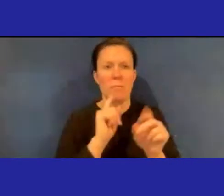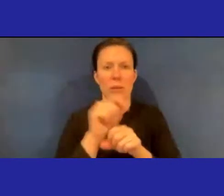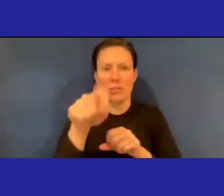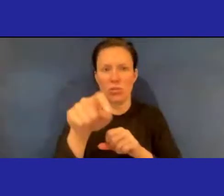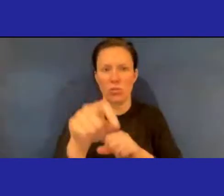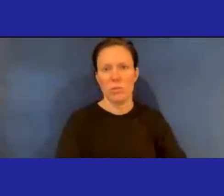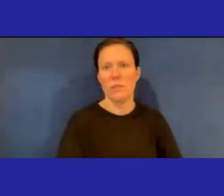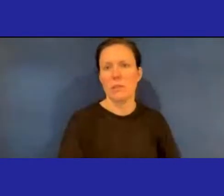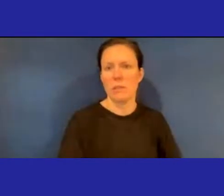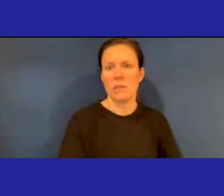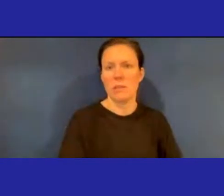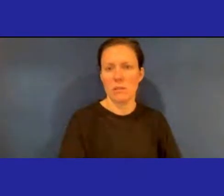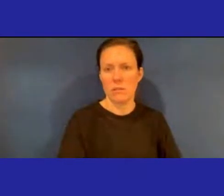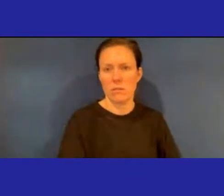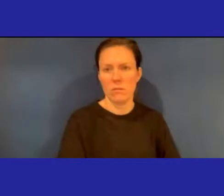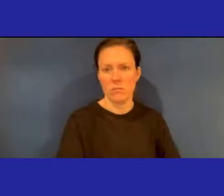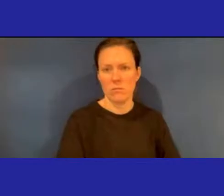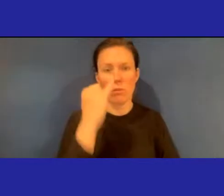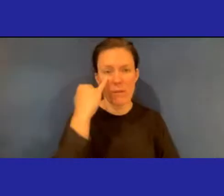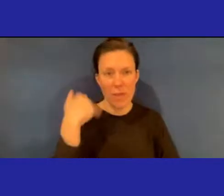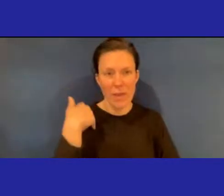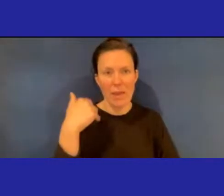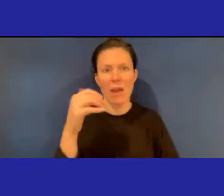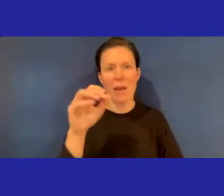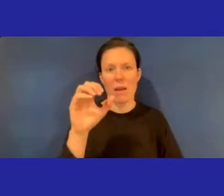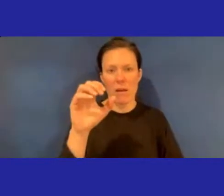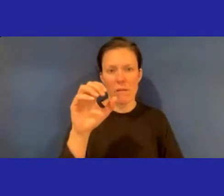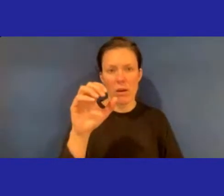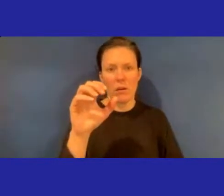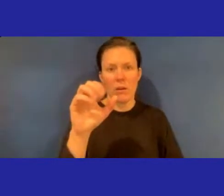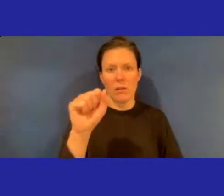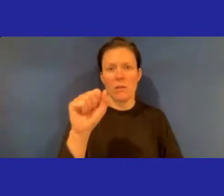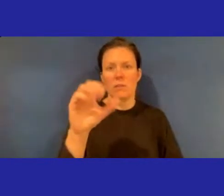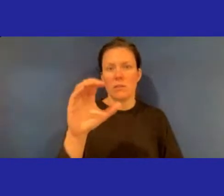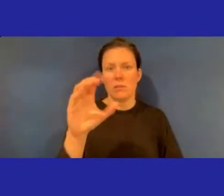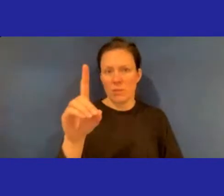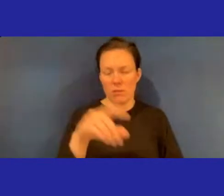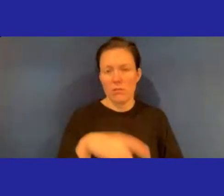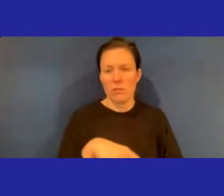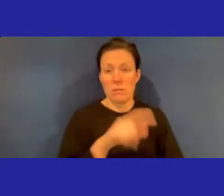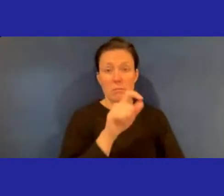living with sickle cell. Exactly. Okay, well, it sounds like you solved the problem.